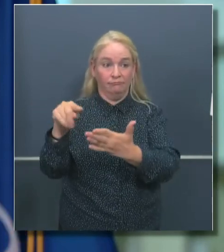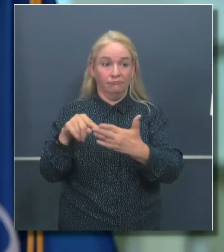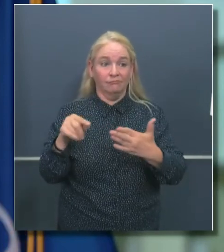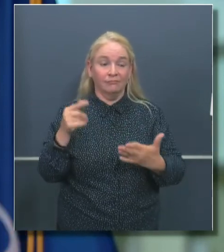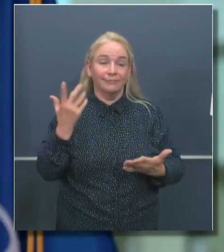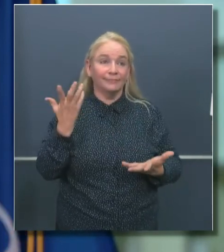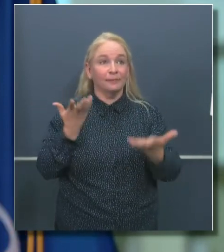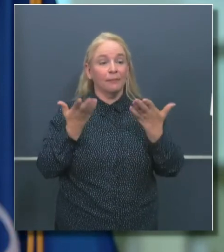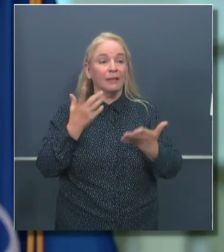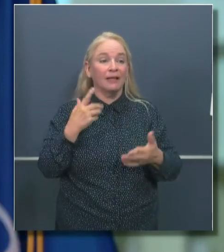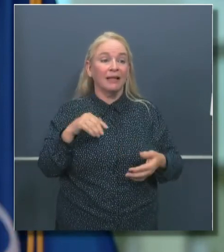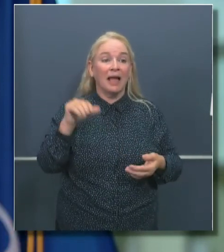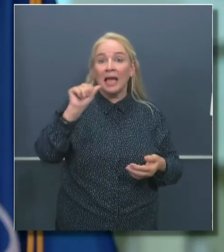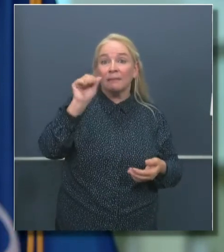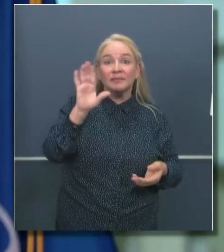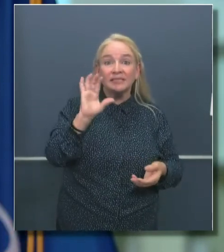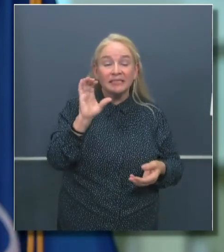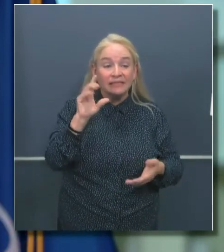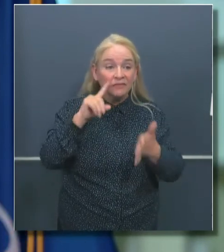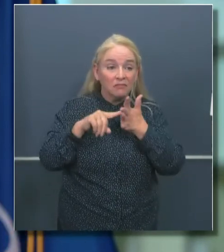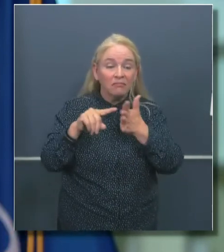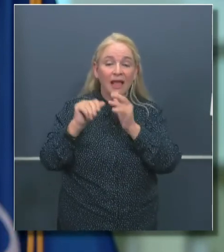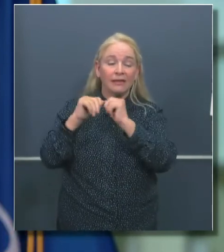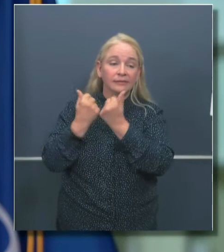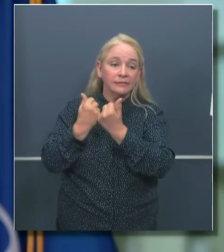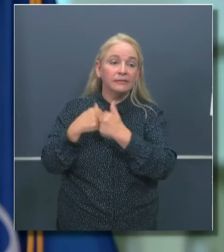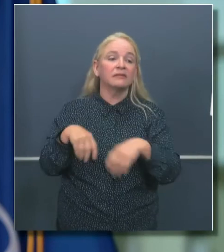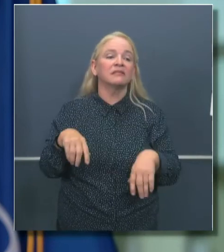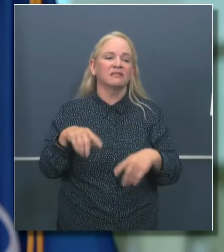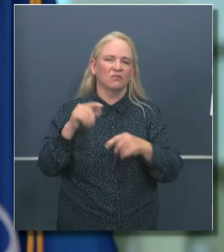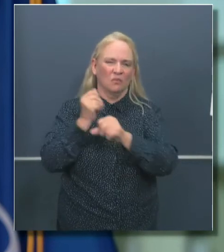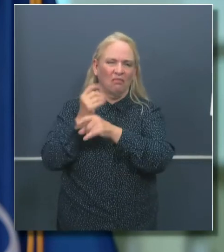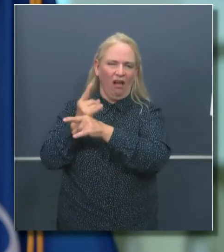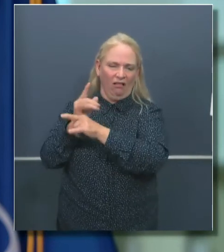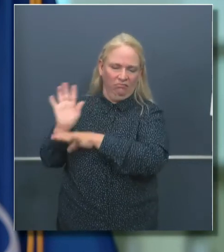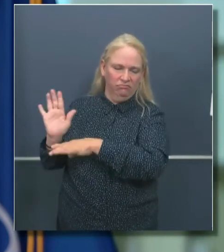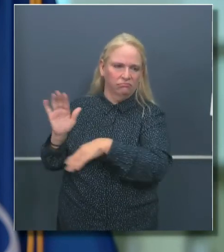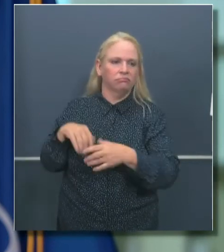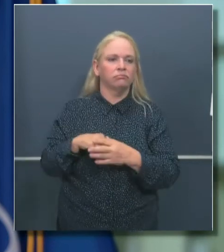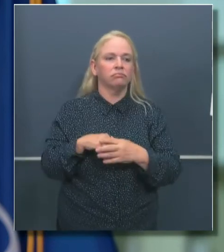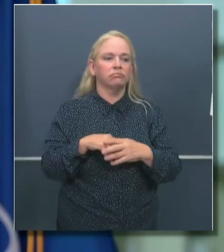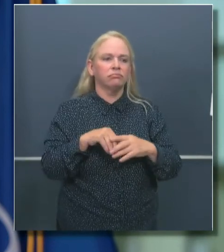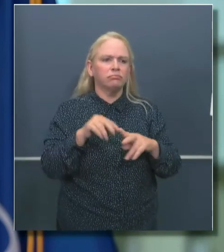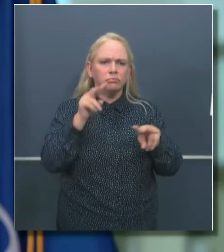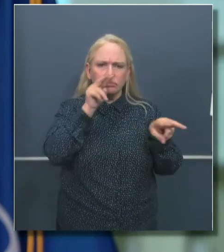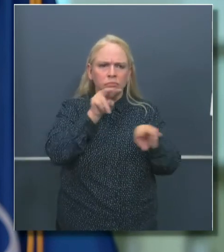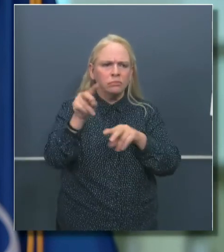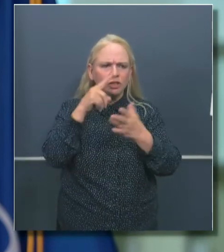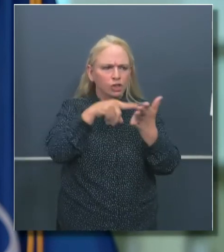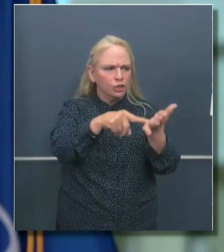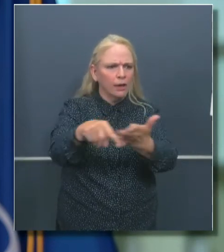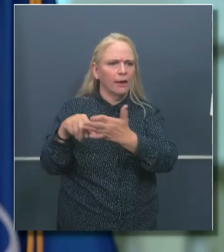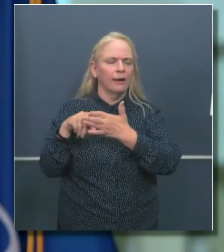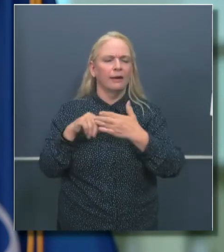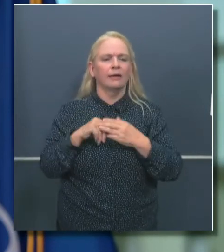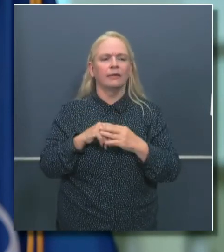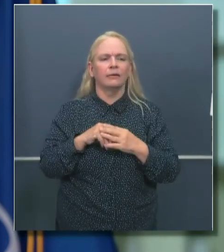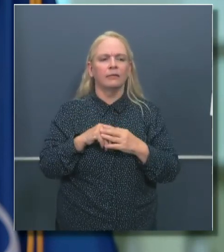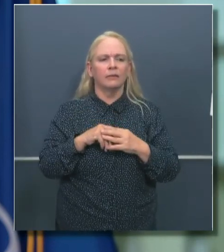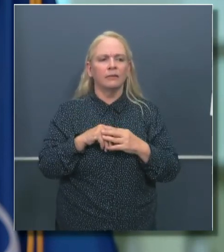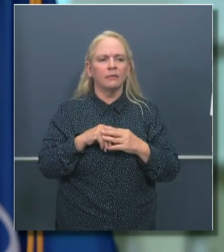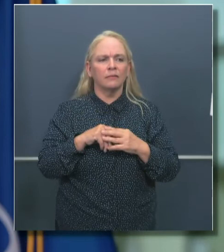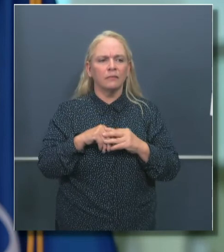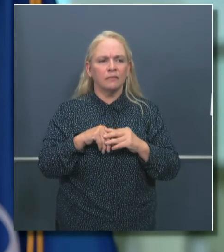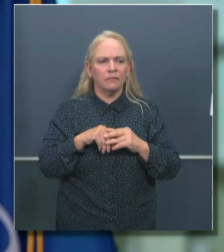Beverage Control, with organizations that are less well known, like the BBC, not the ABC, which is the Board